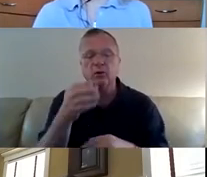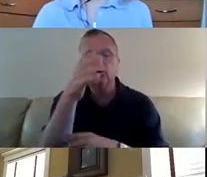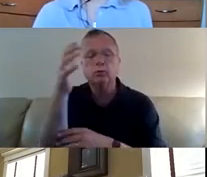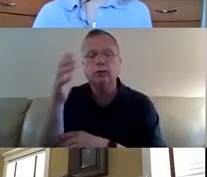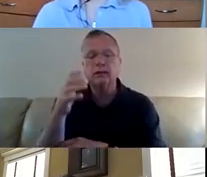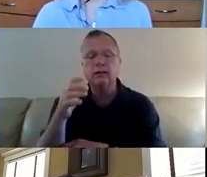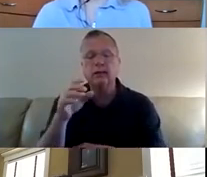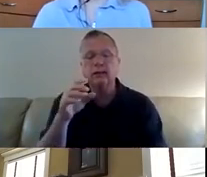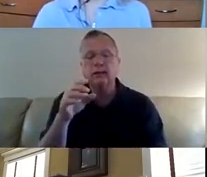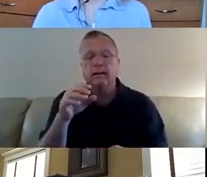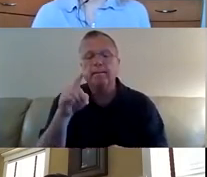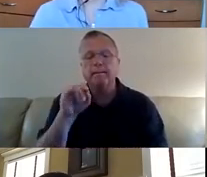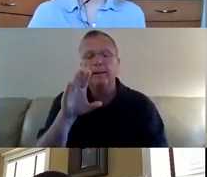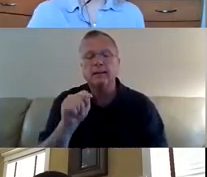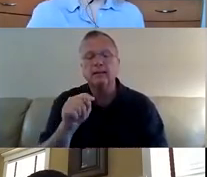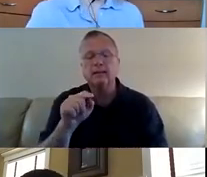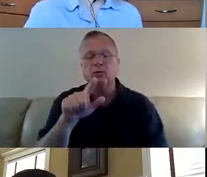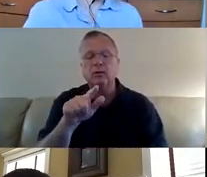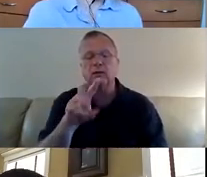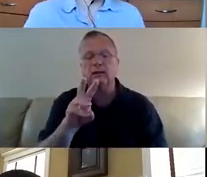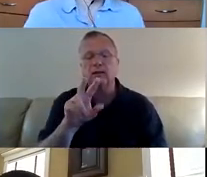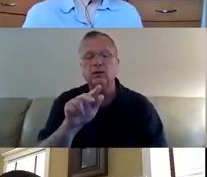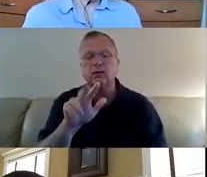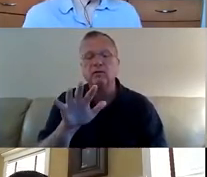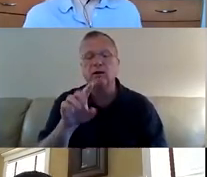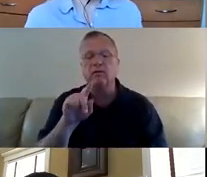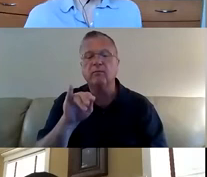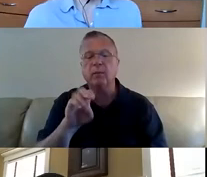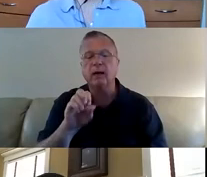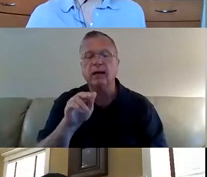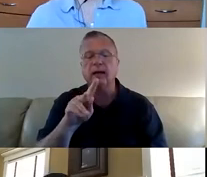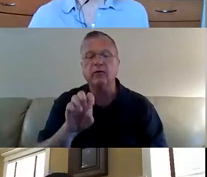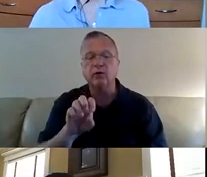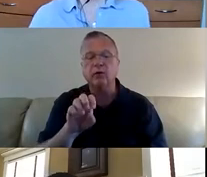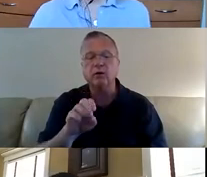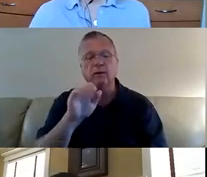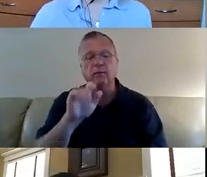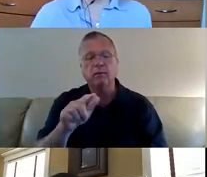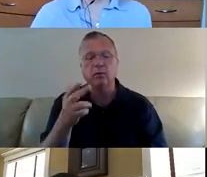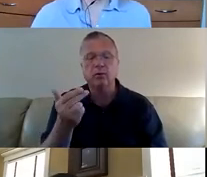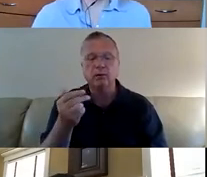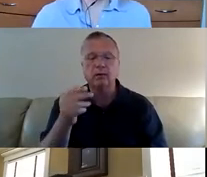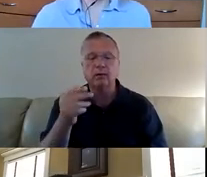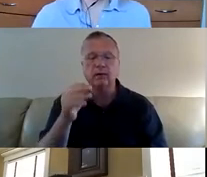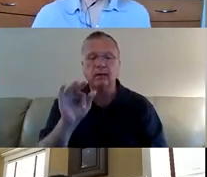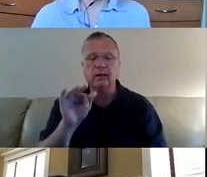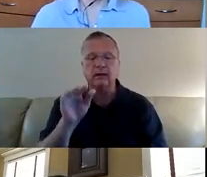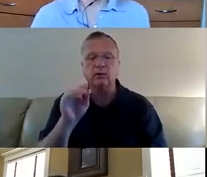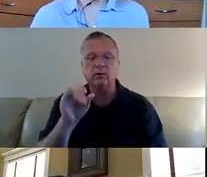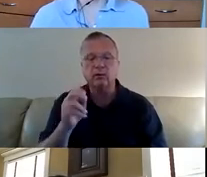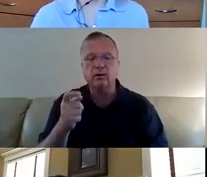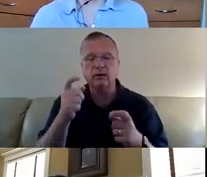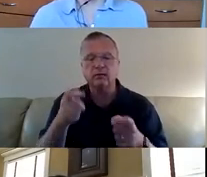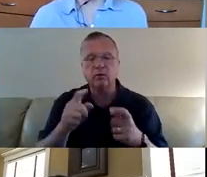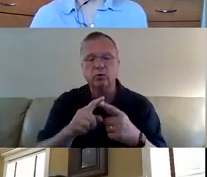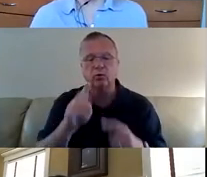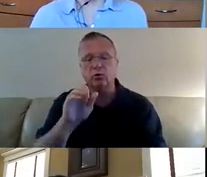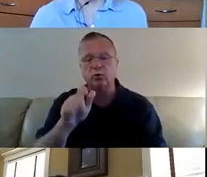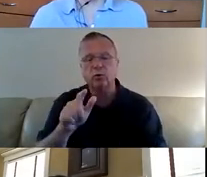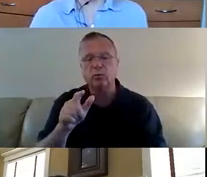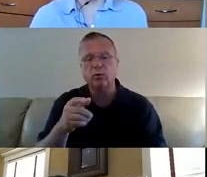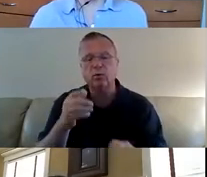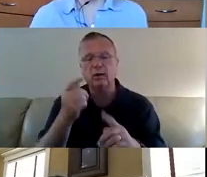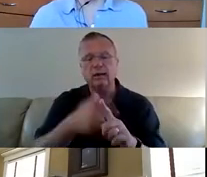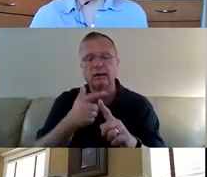Ward, 7th Council District. Bill Number 1319, Resolution granting unto Terminal Leasing, Inc., their